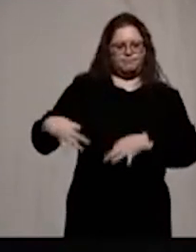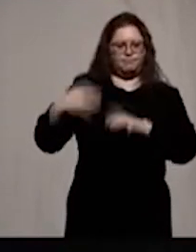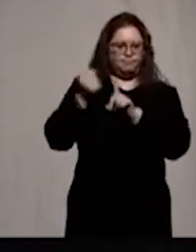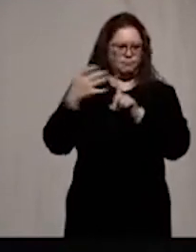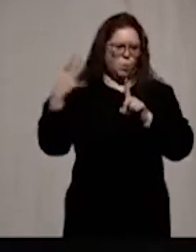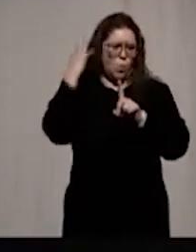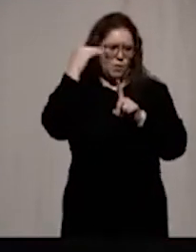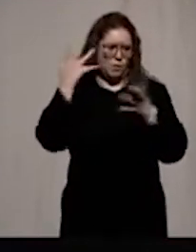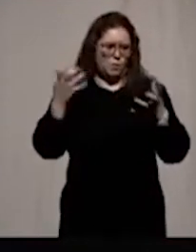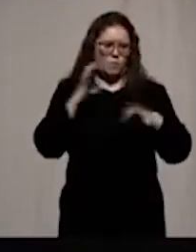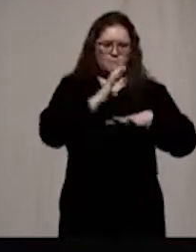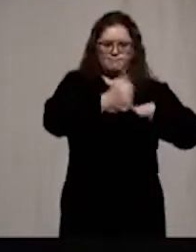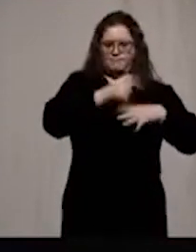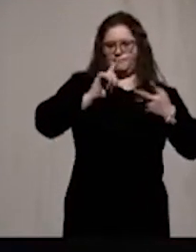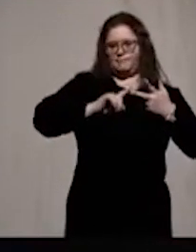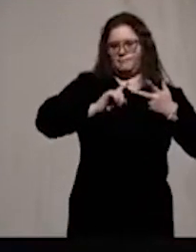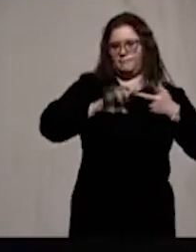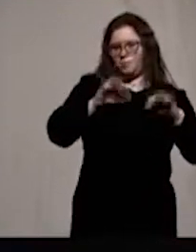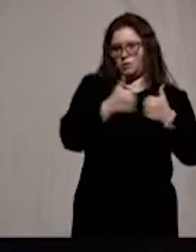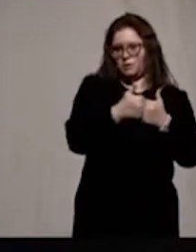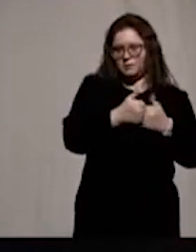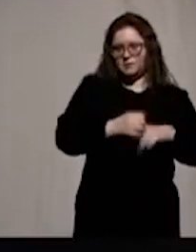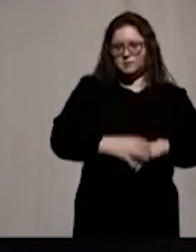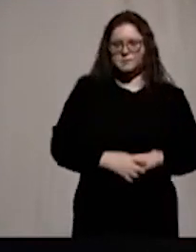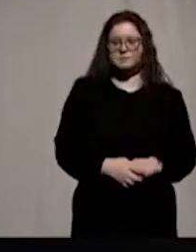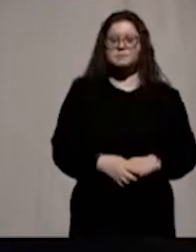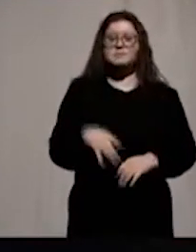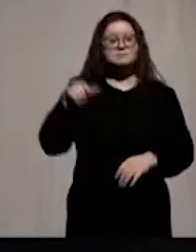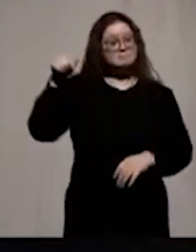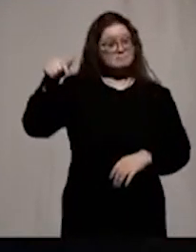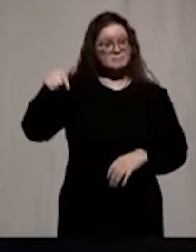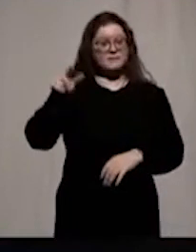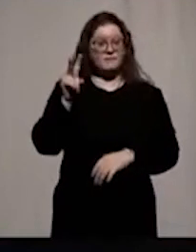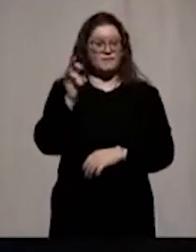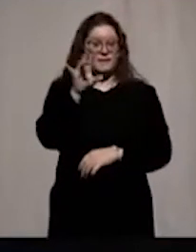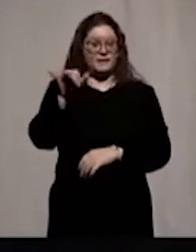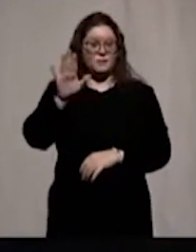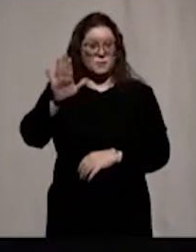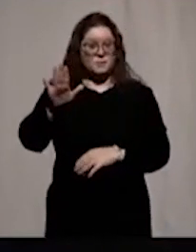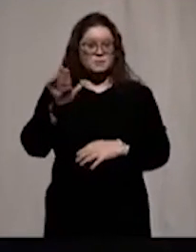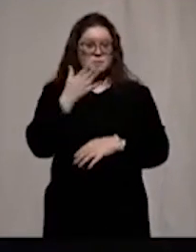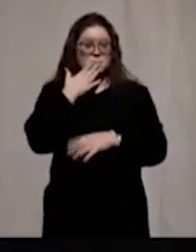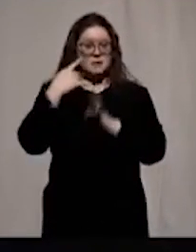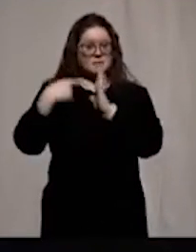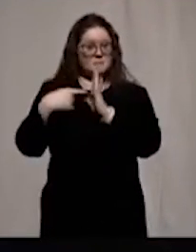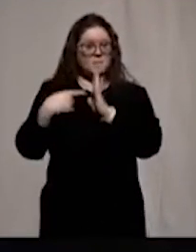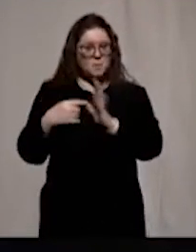example here is actually a good one to elaborate on.